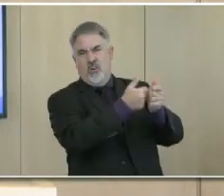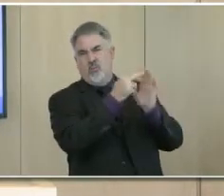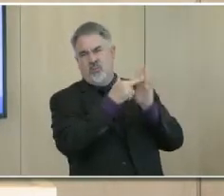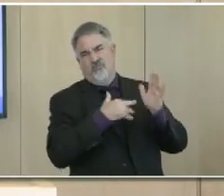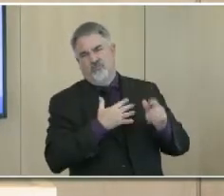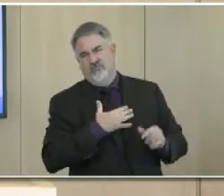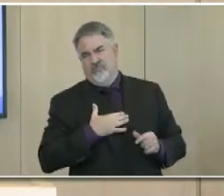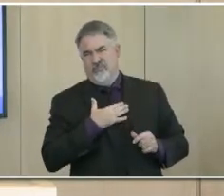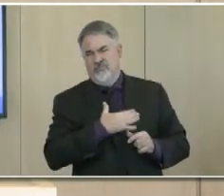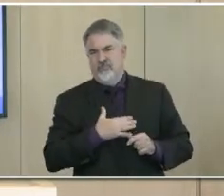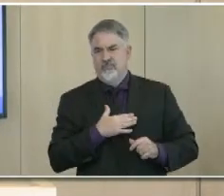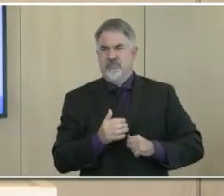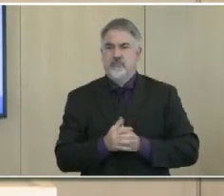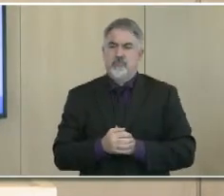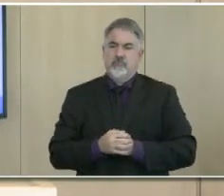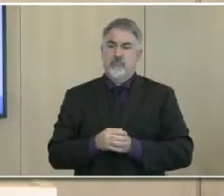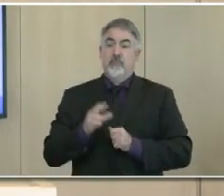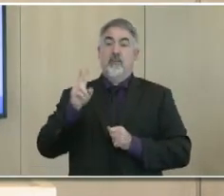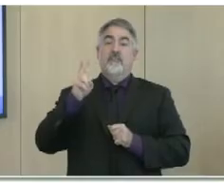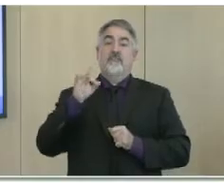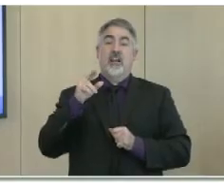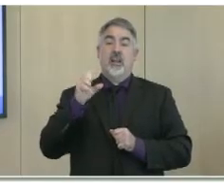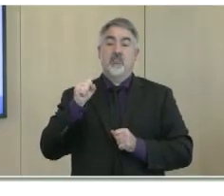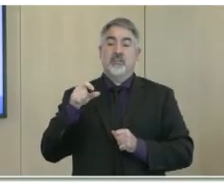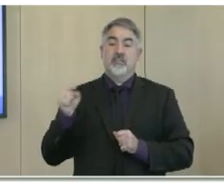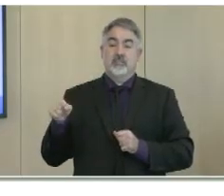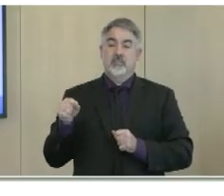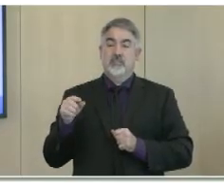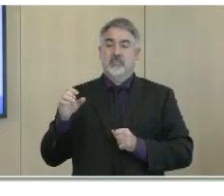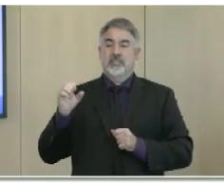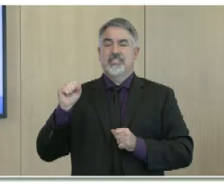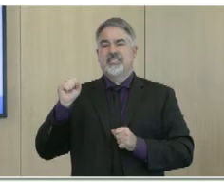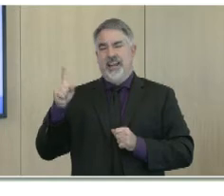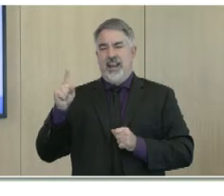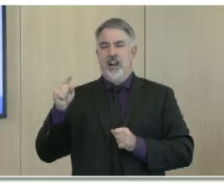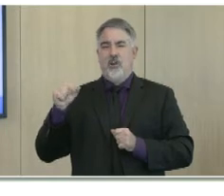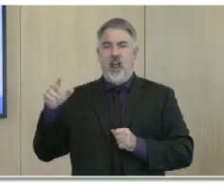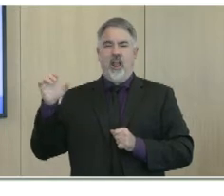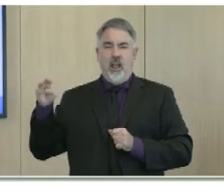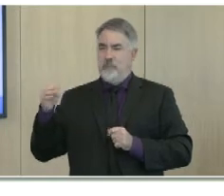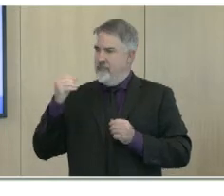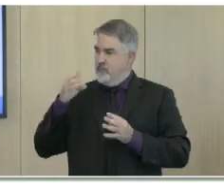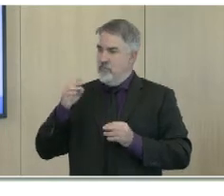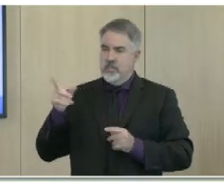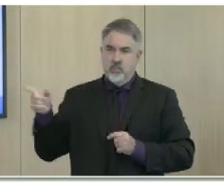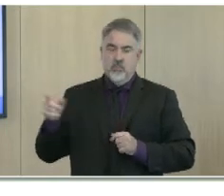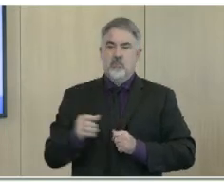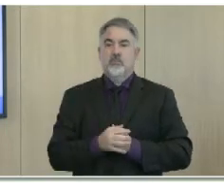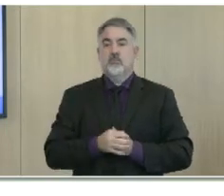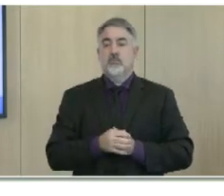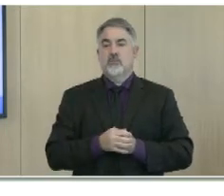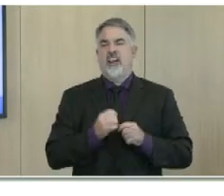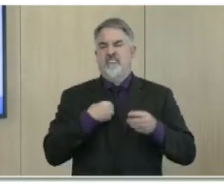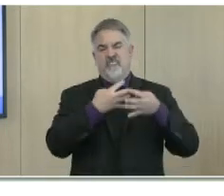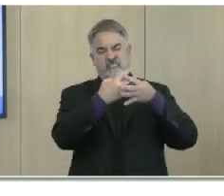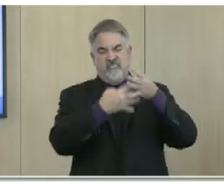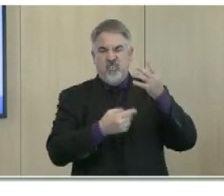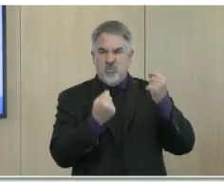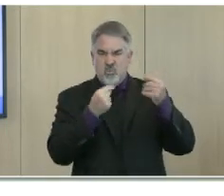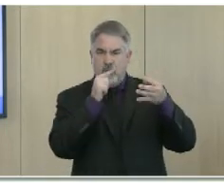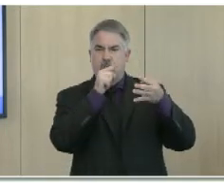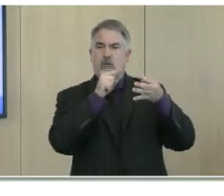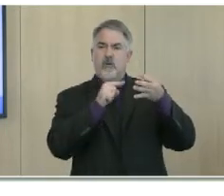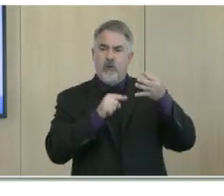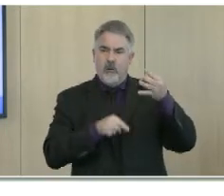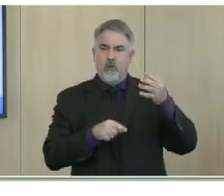coronavirus-sd.com, you will see a link that says Social Distancing Plan for Businesses. This is a template. It is a guide. You can